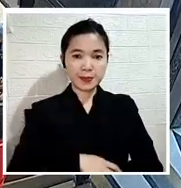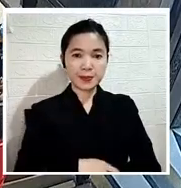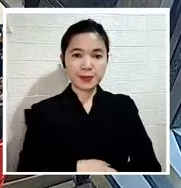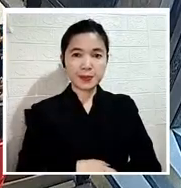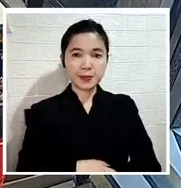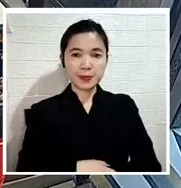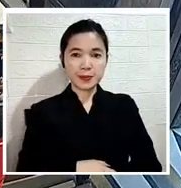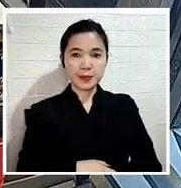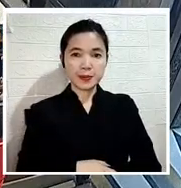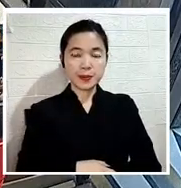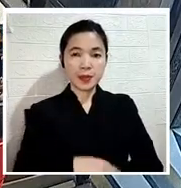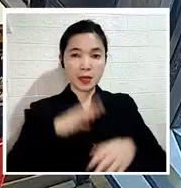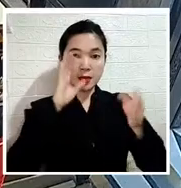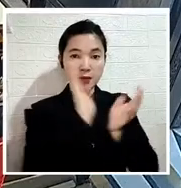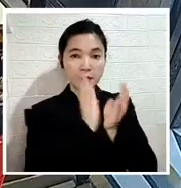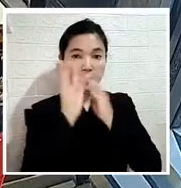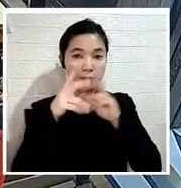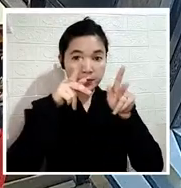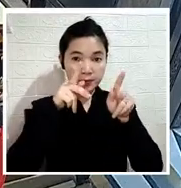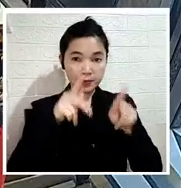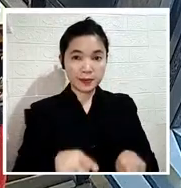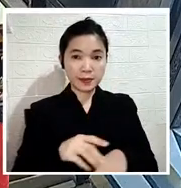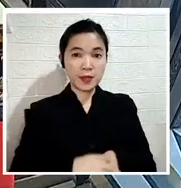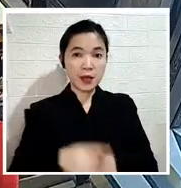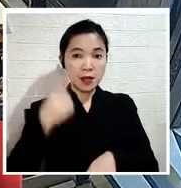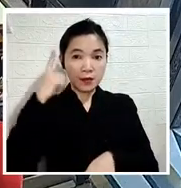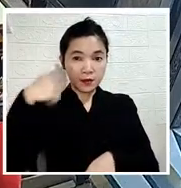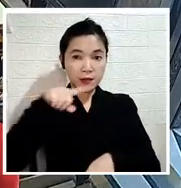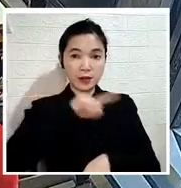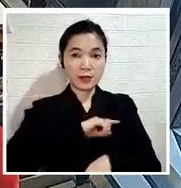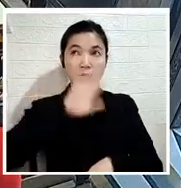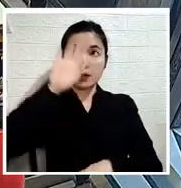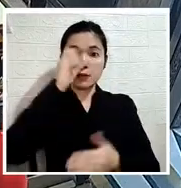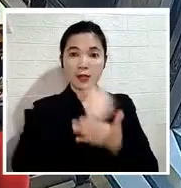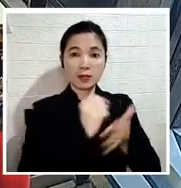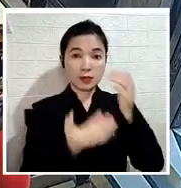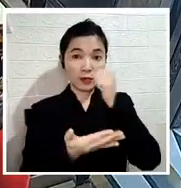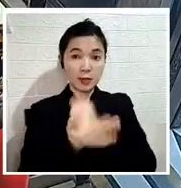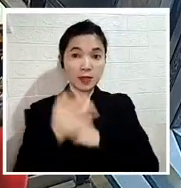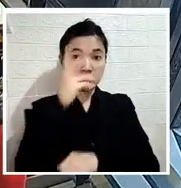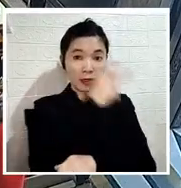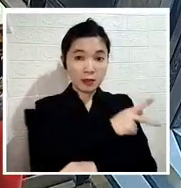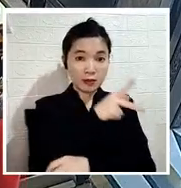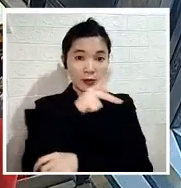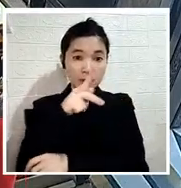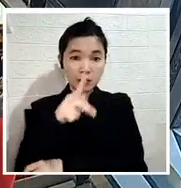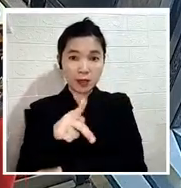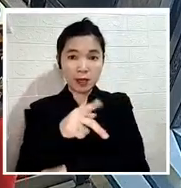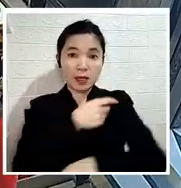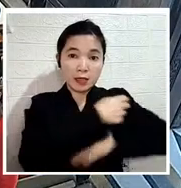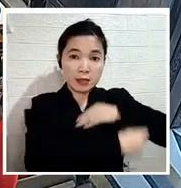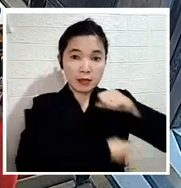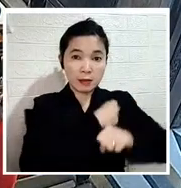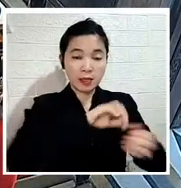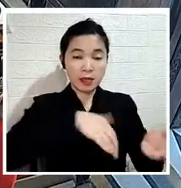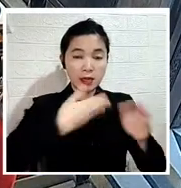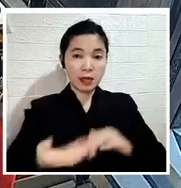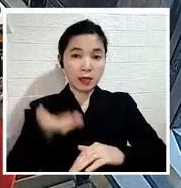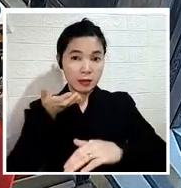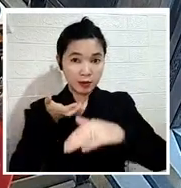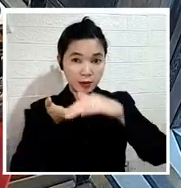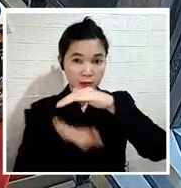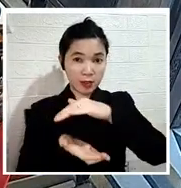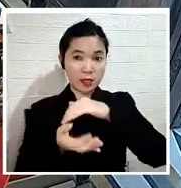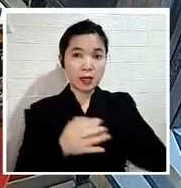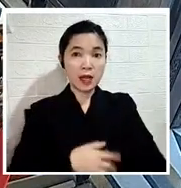And became man. For our sake he was crucified under Pontius Pilate. He suffered death and was buried, and